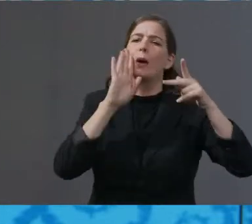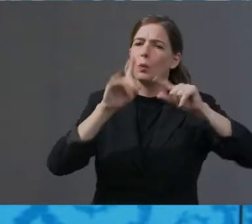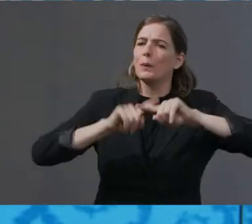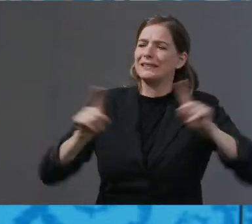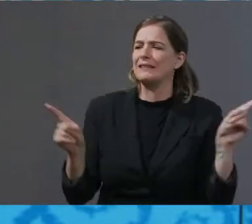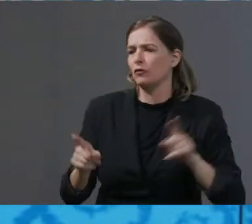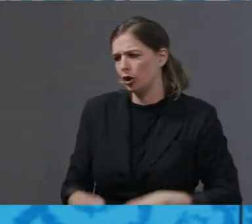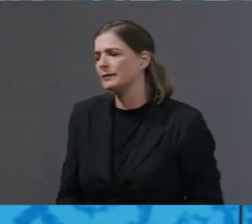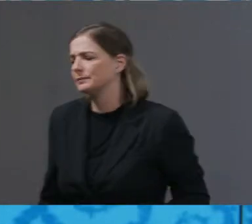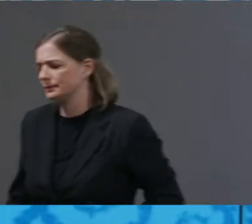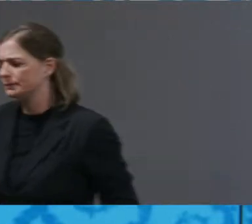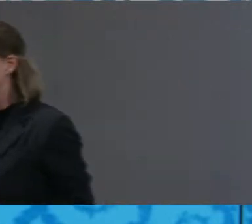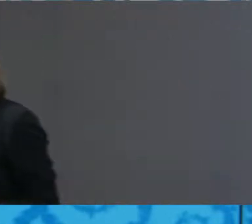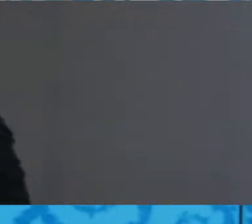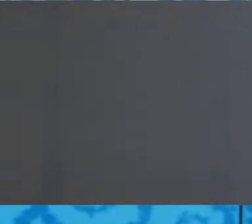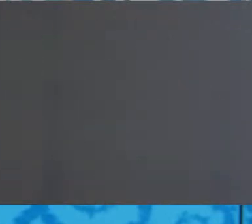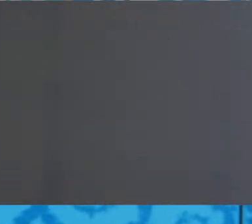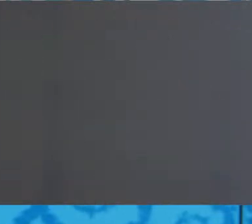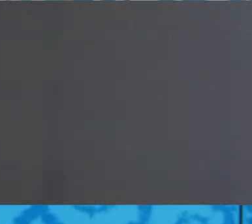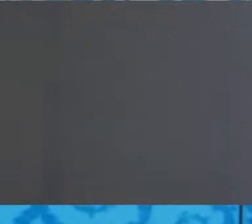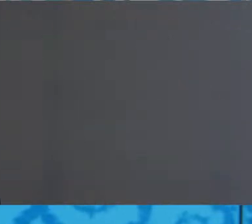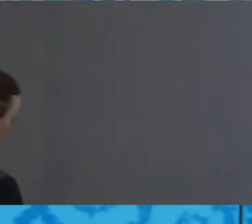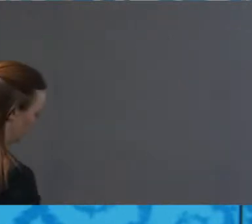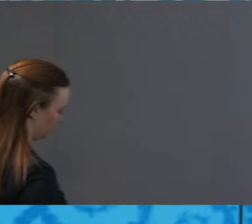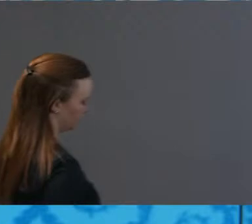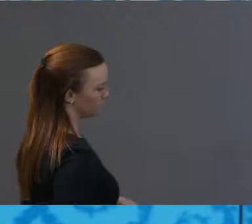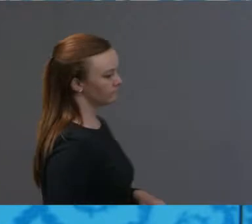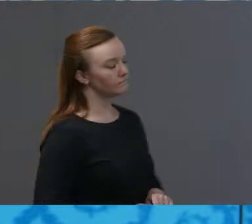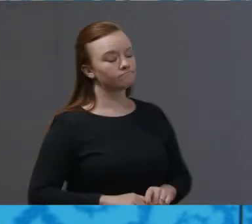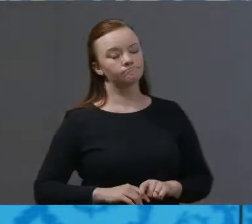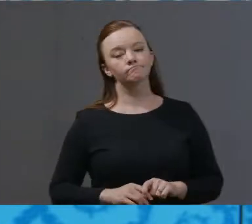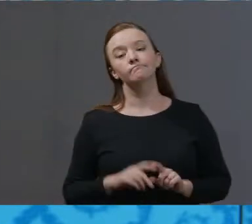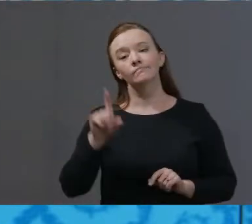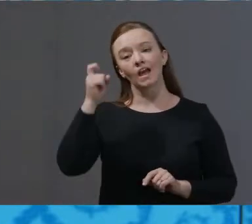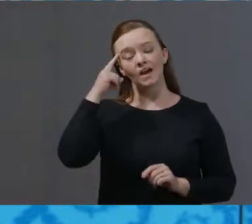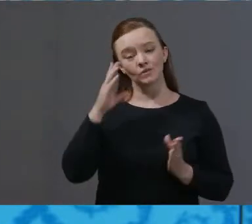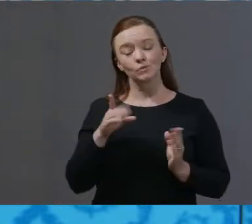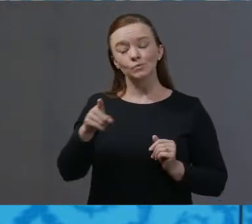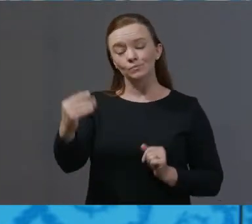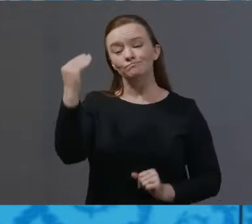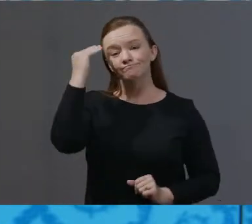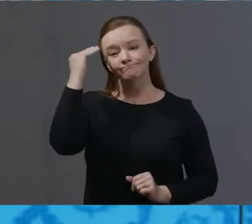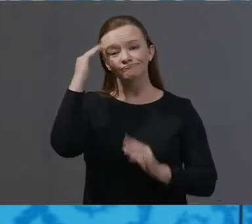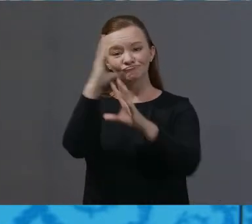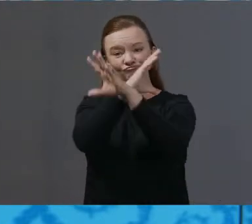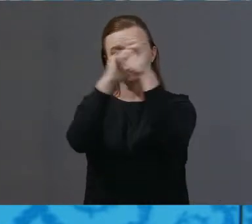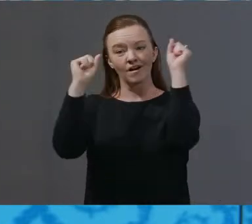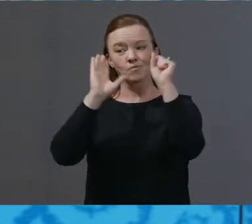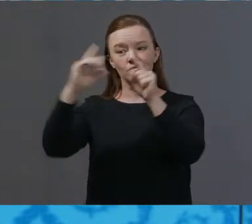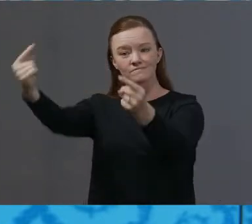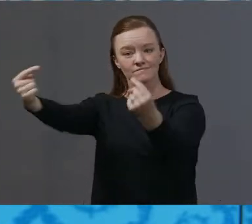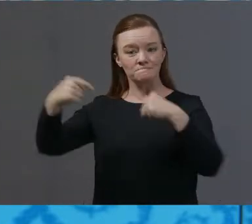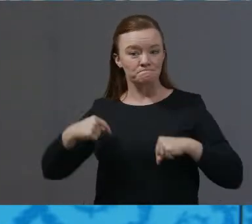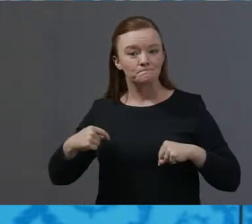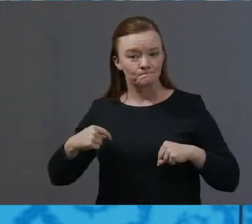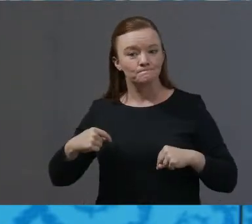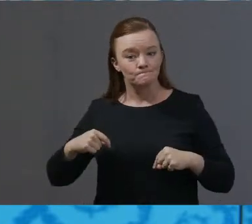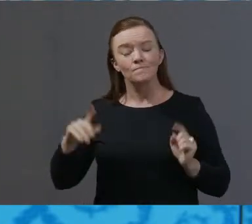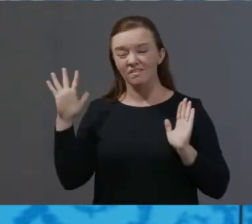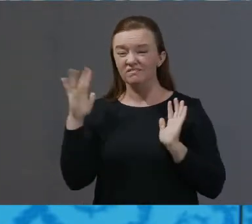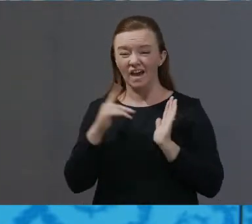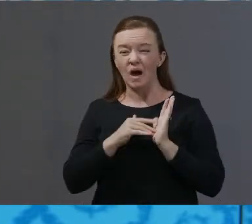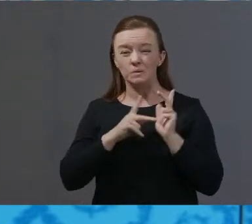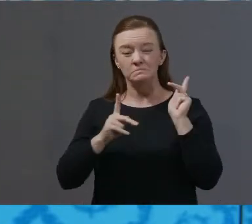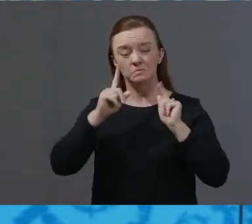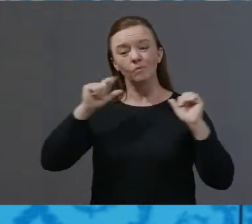Governor, as you know, President Trump is coming to town, and he's going to be attracting thousands at his rally. Have you been in